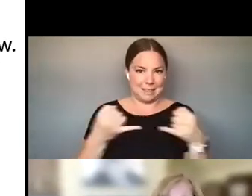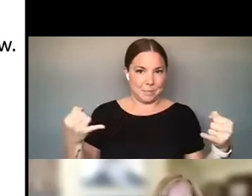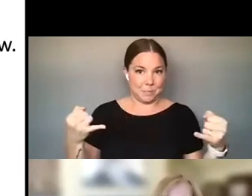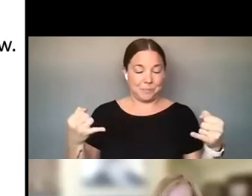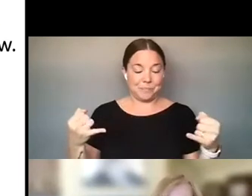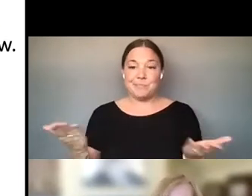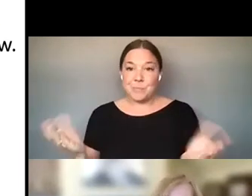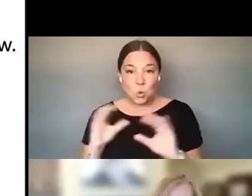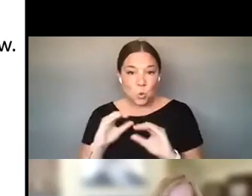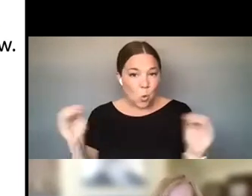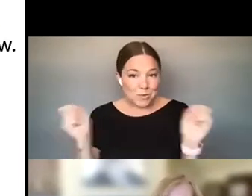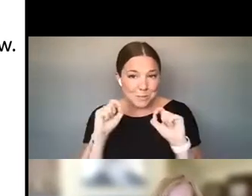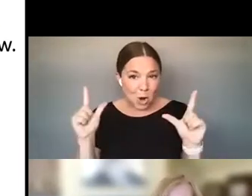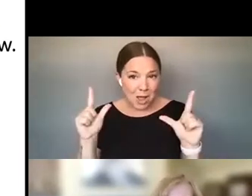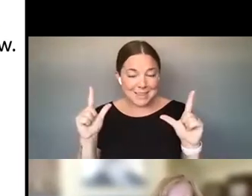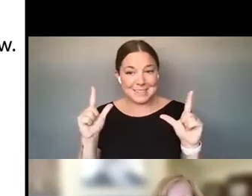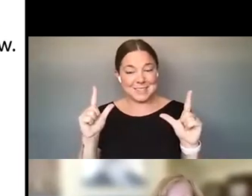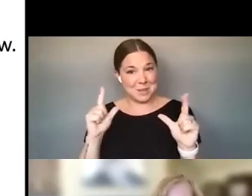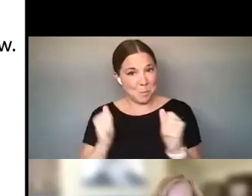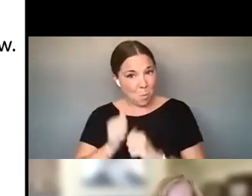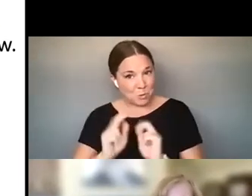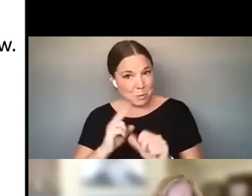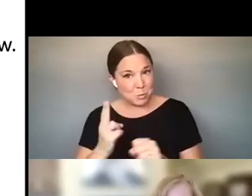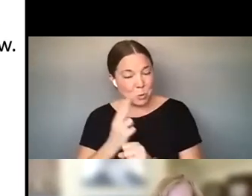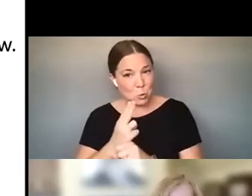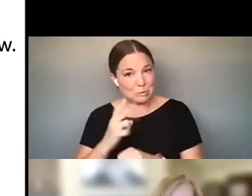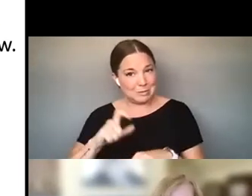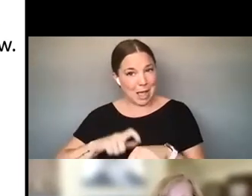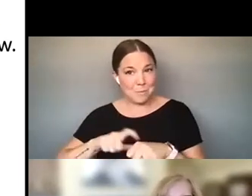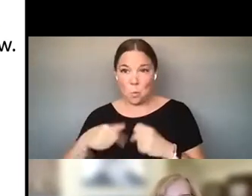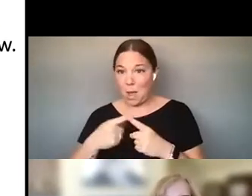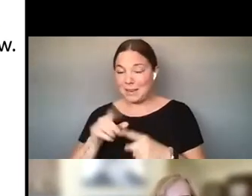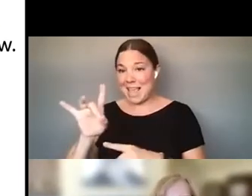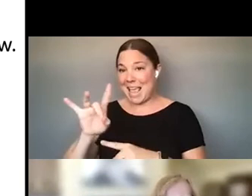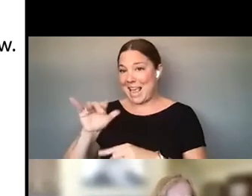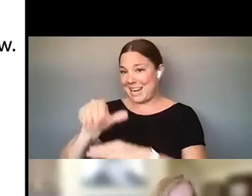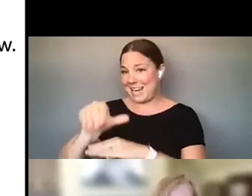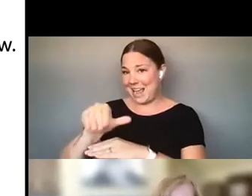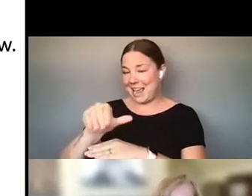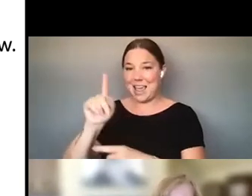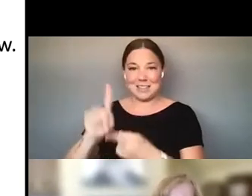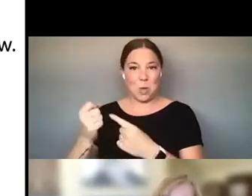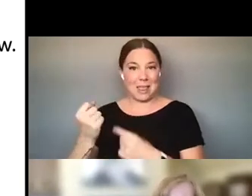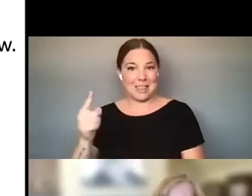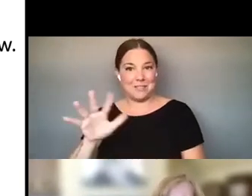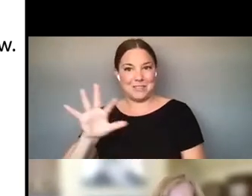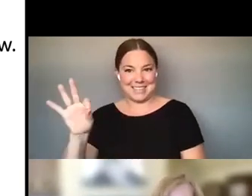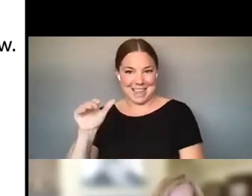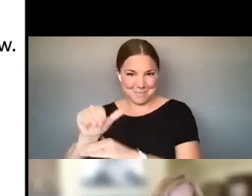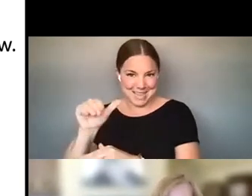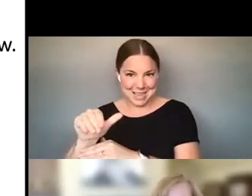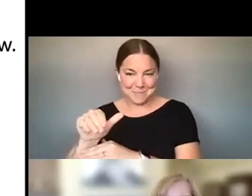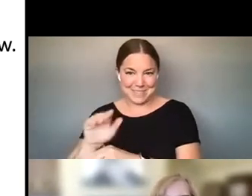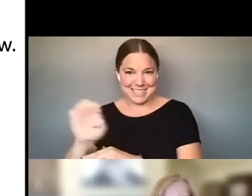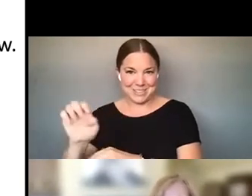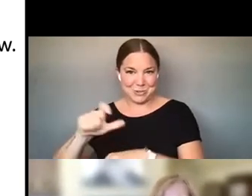that the hours of heaviest usage are generally 8 p.m. to 11.59 p.m. Eastern